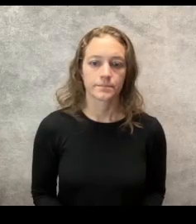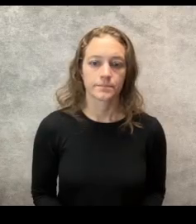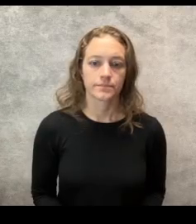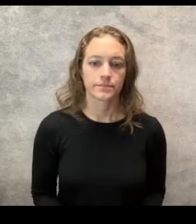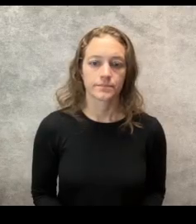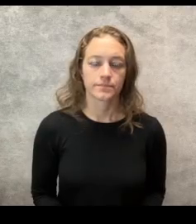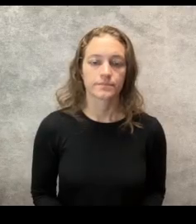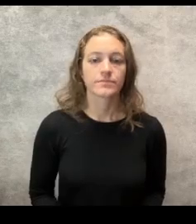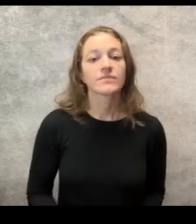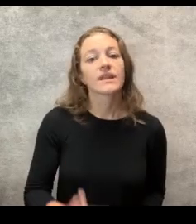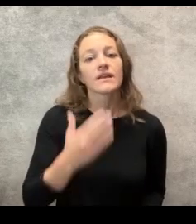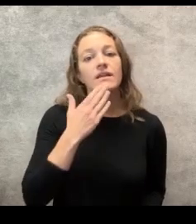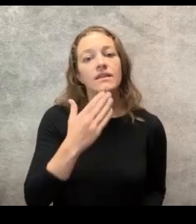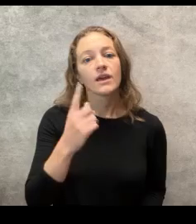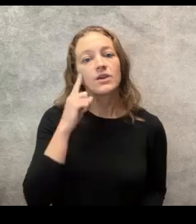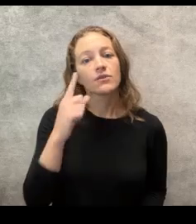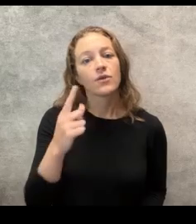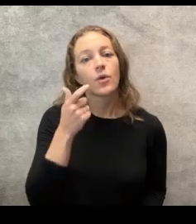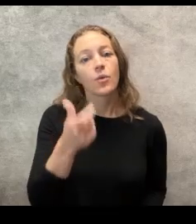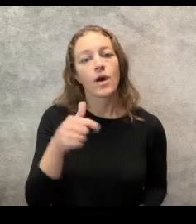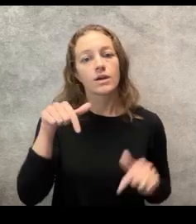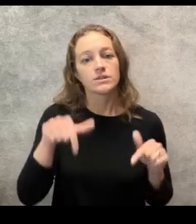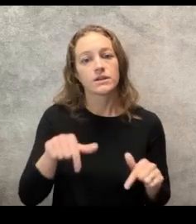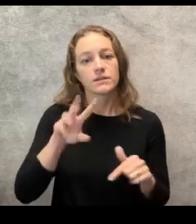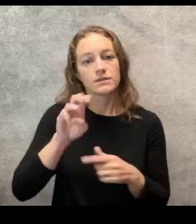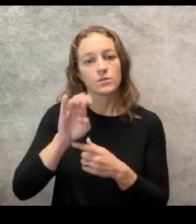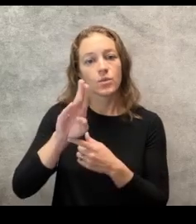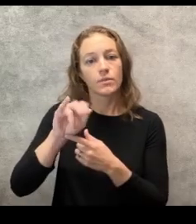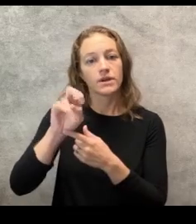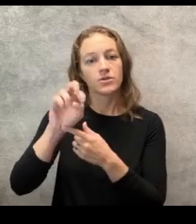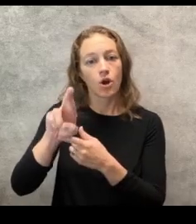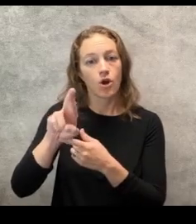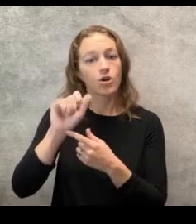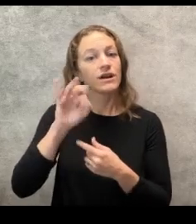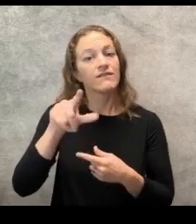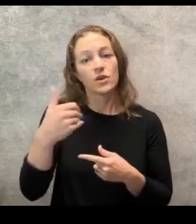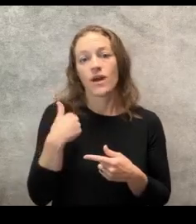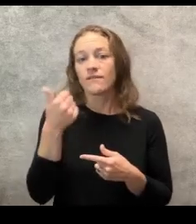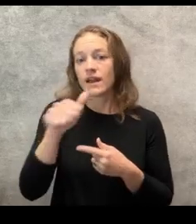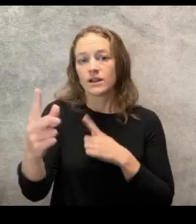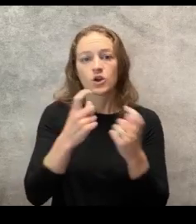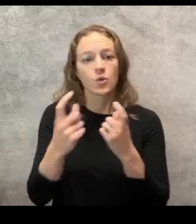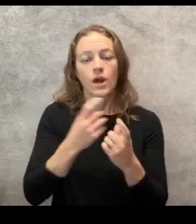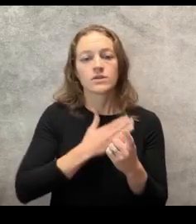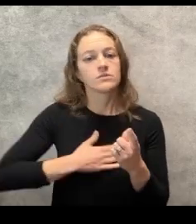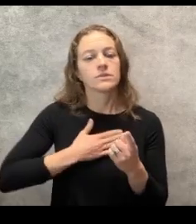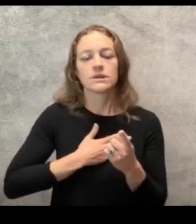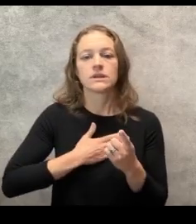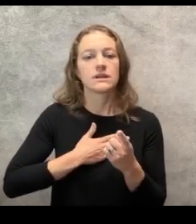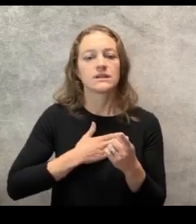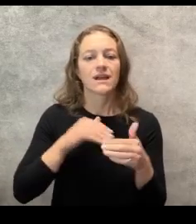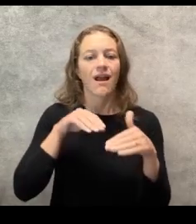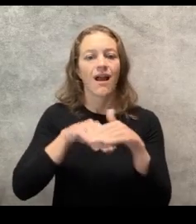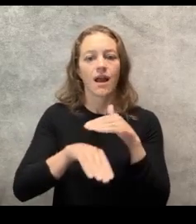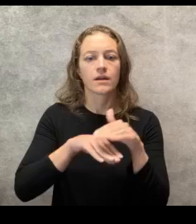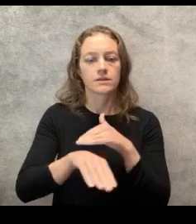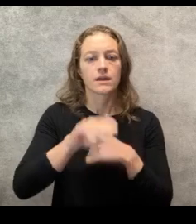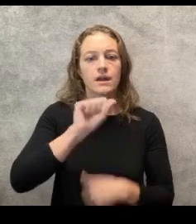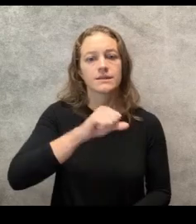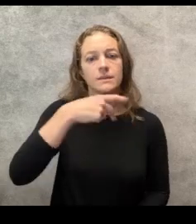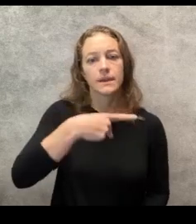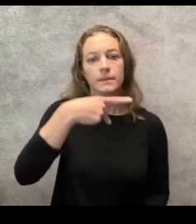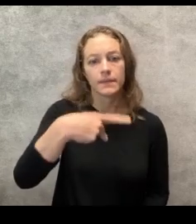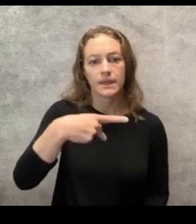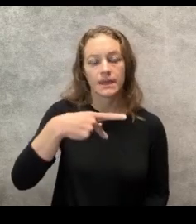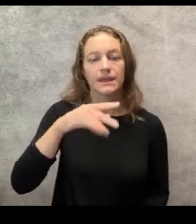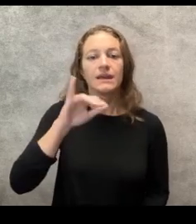Thank you for viewing this webinar. If you have any questions, please feel free to access the SPP Indicator